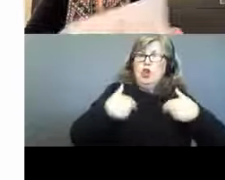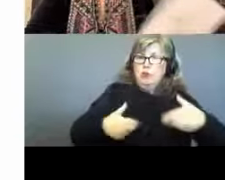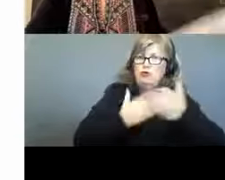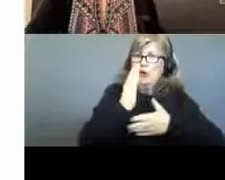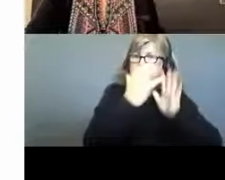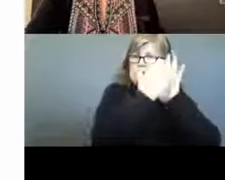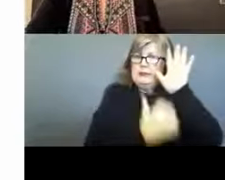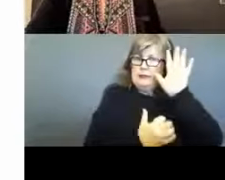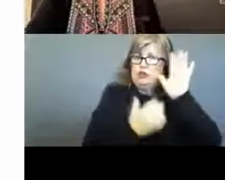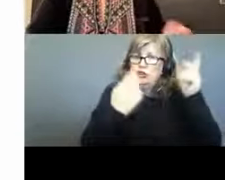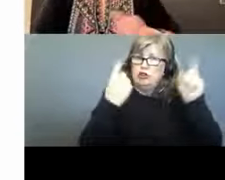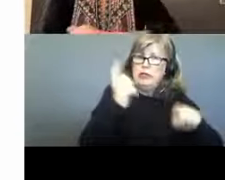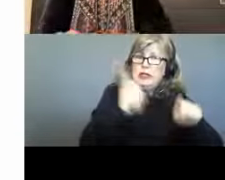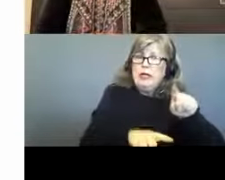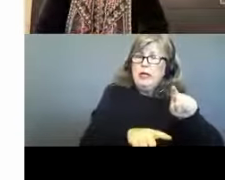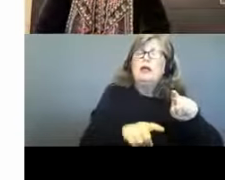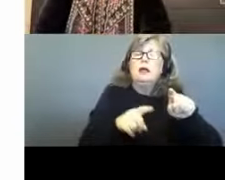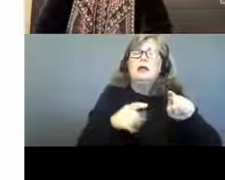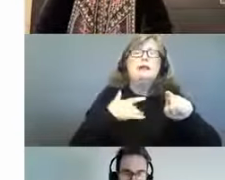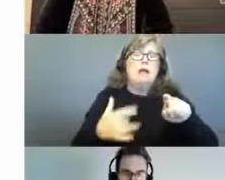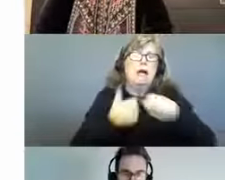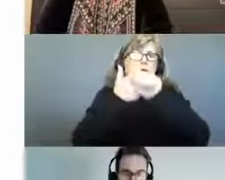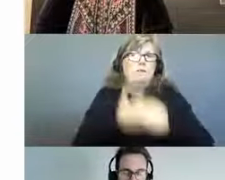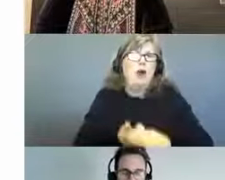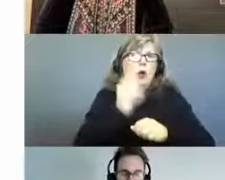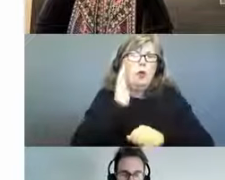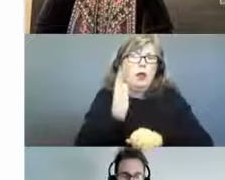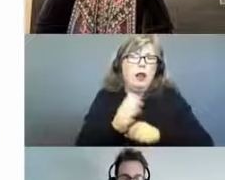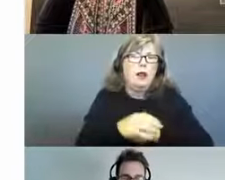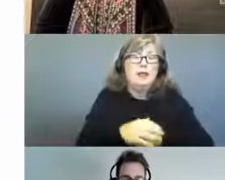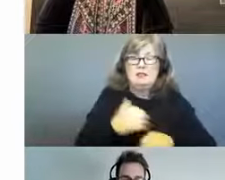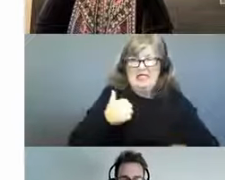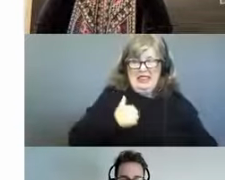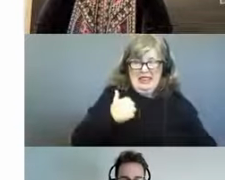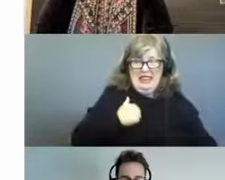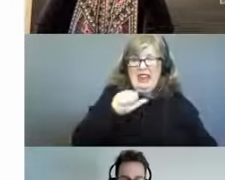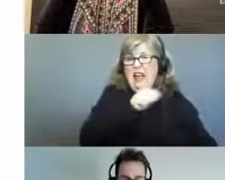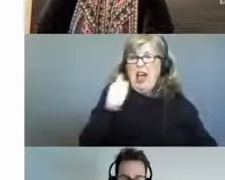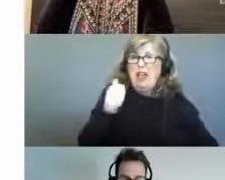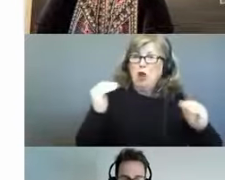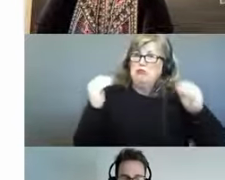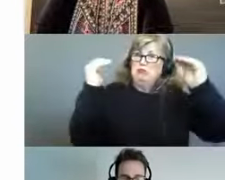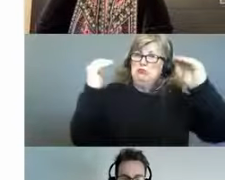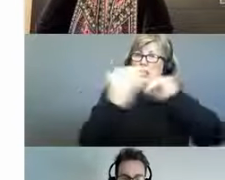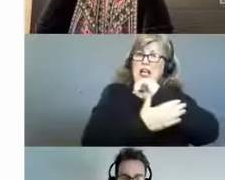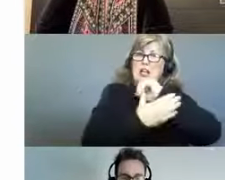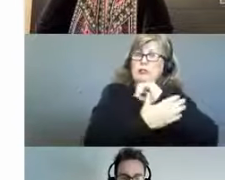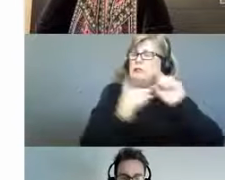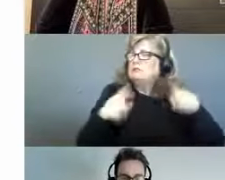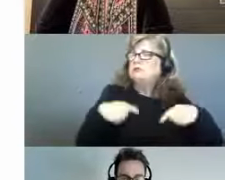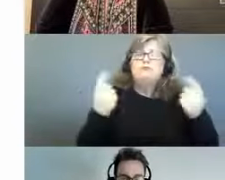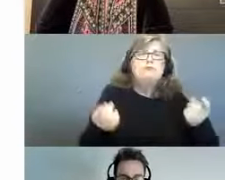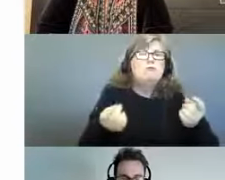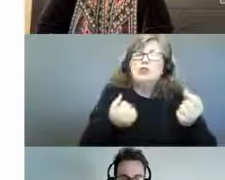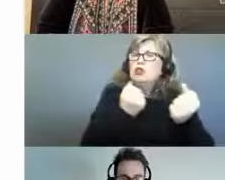likely to comply with the treaties. Surprisingly, Canada and other developed countries have not supported the Convention on the Rights of